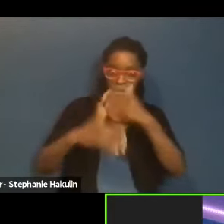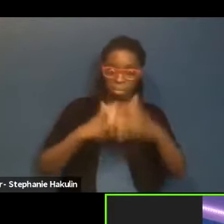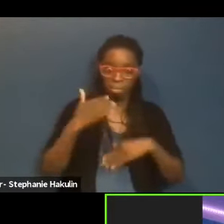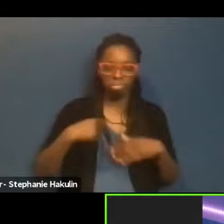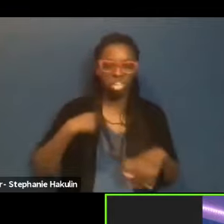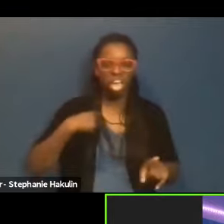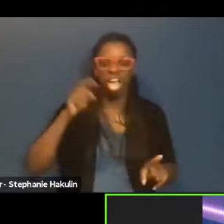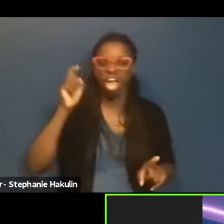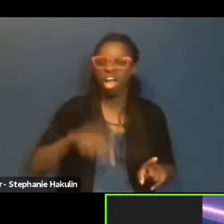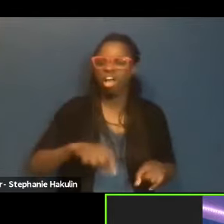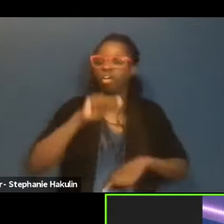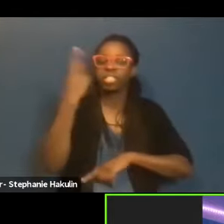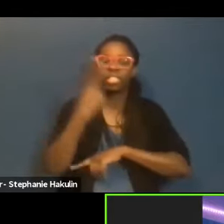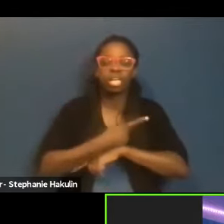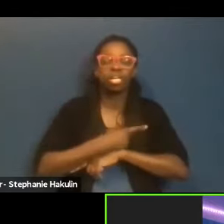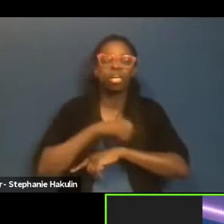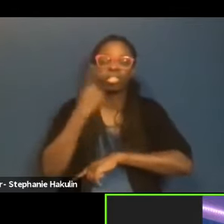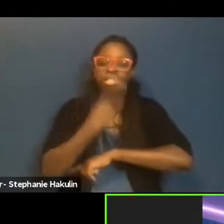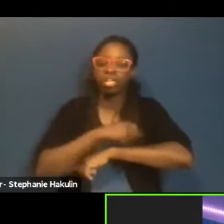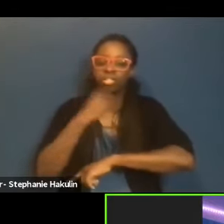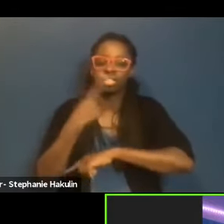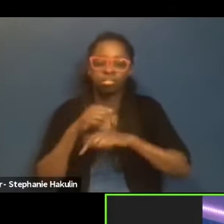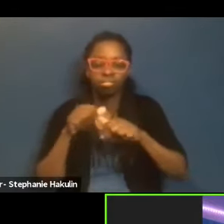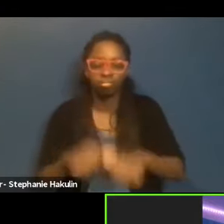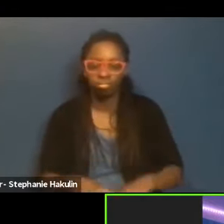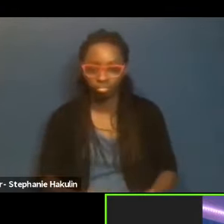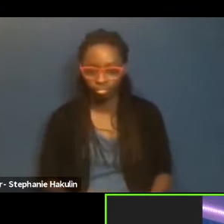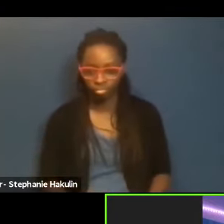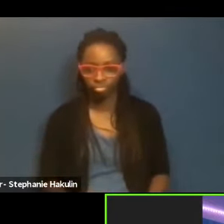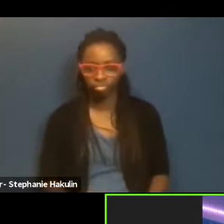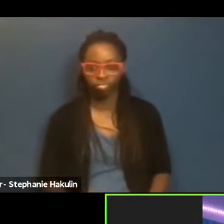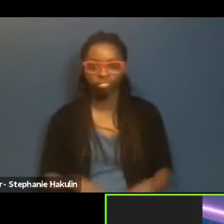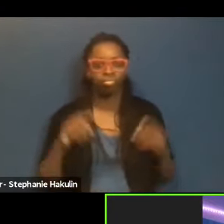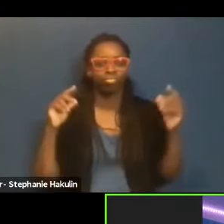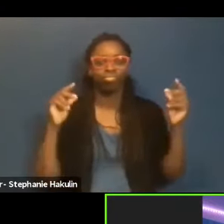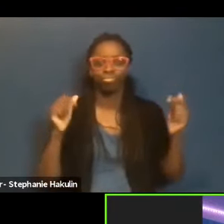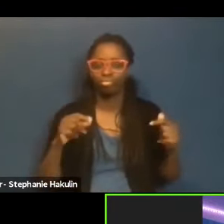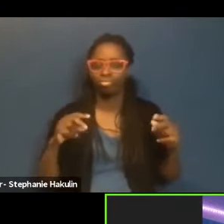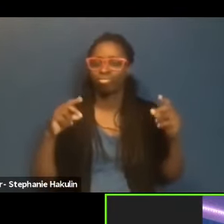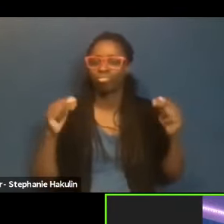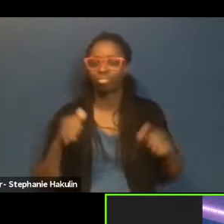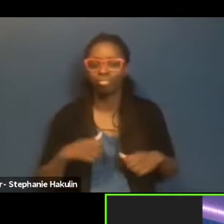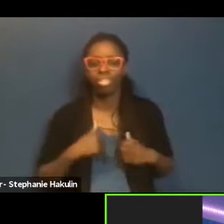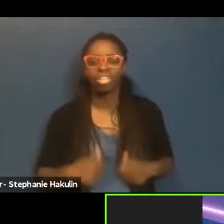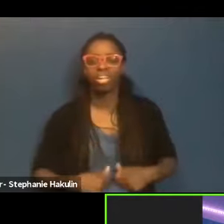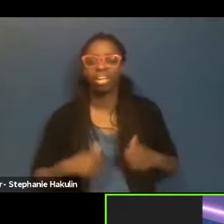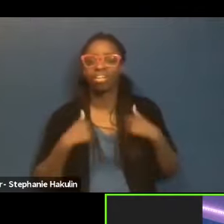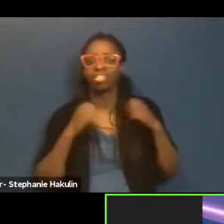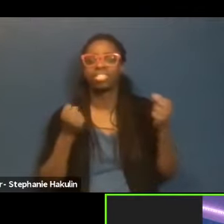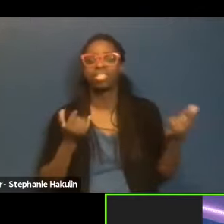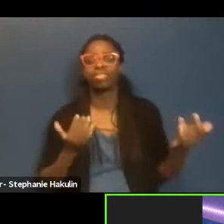wait. I told him life can wait. I told him life can